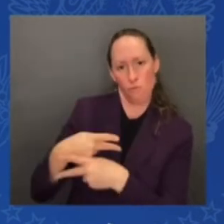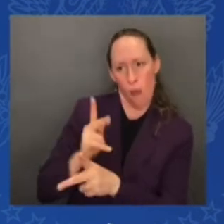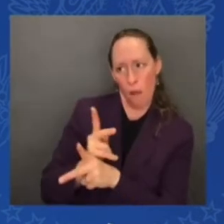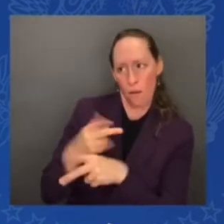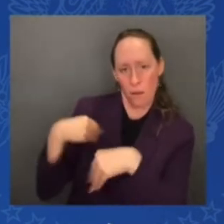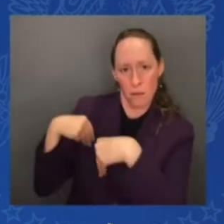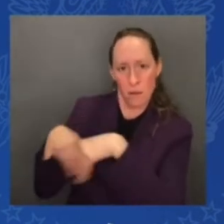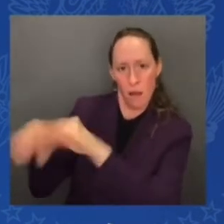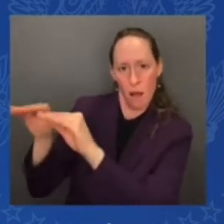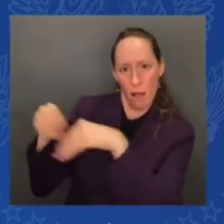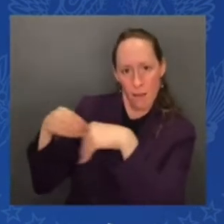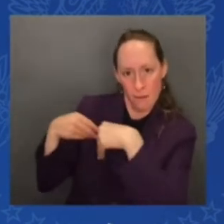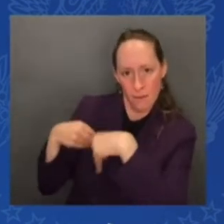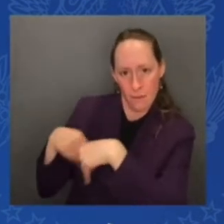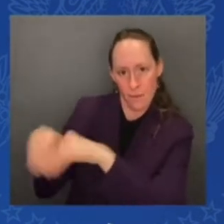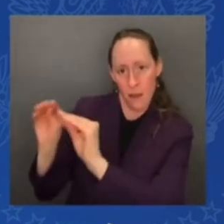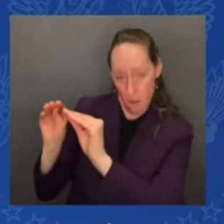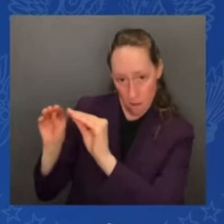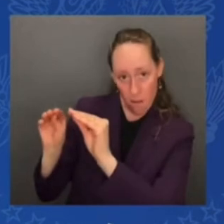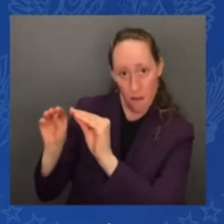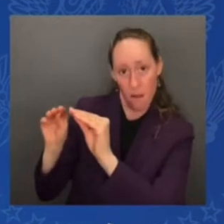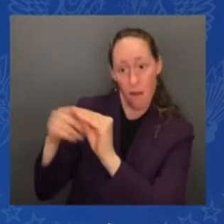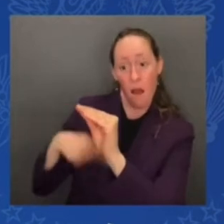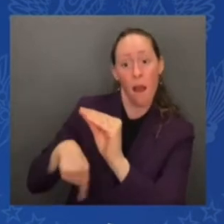paying attention.